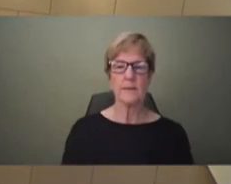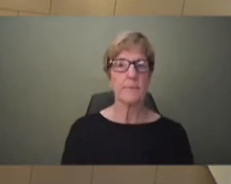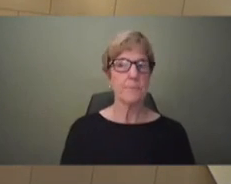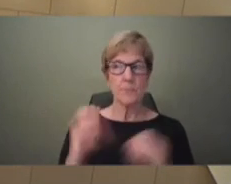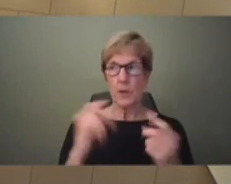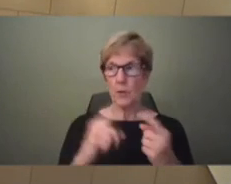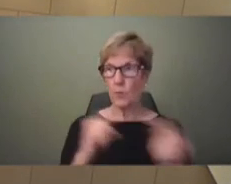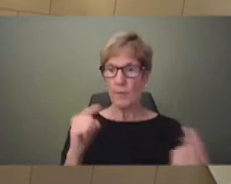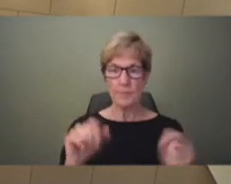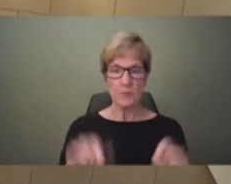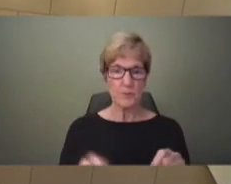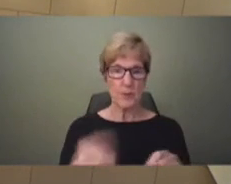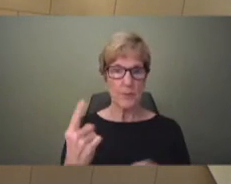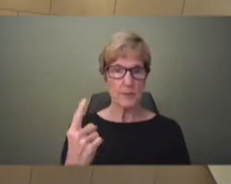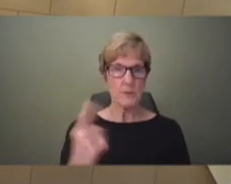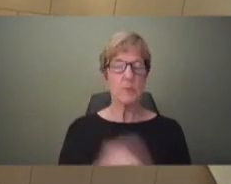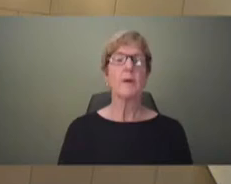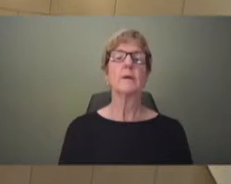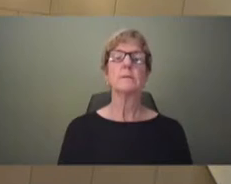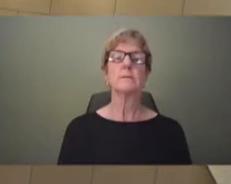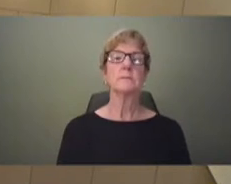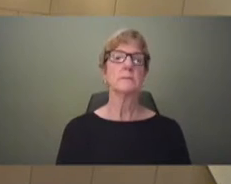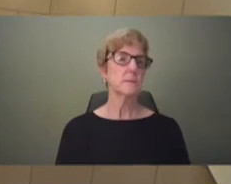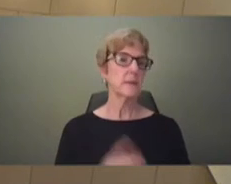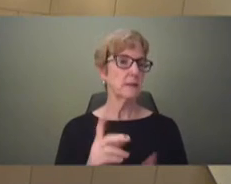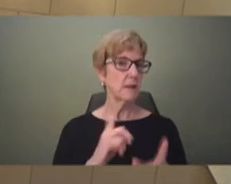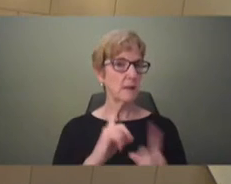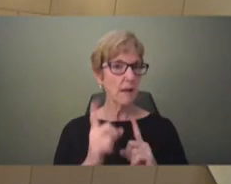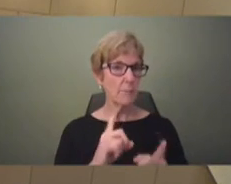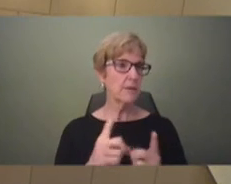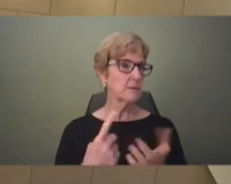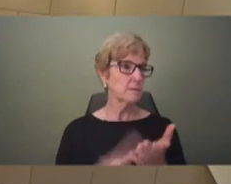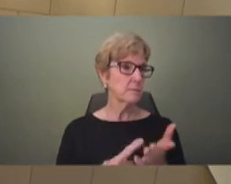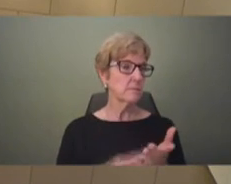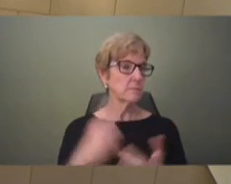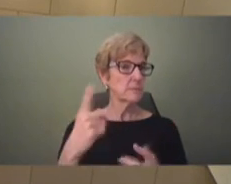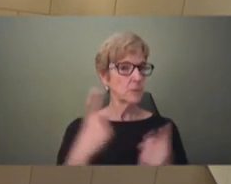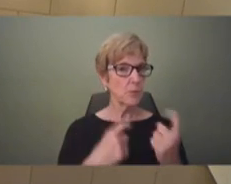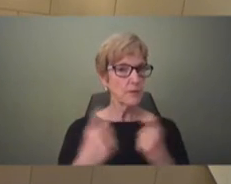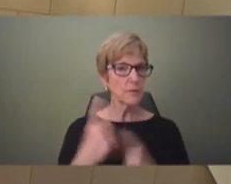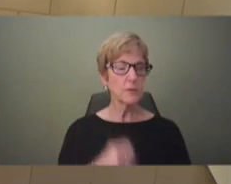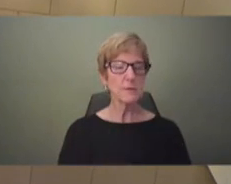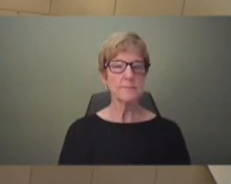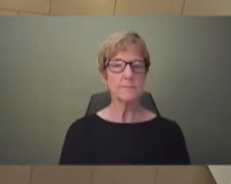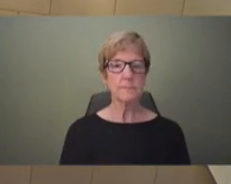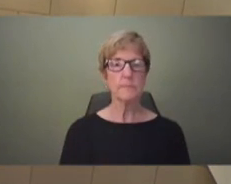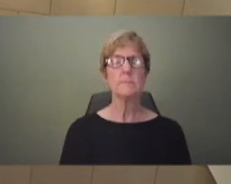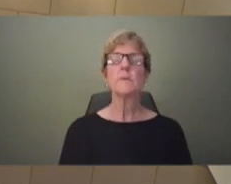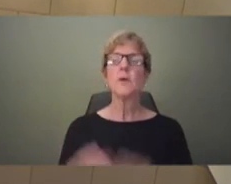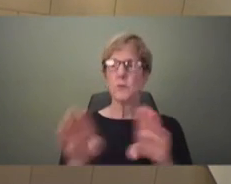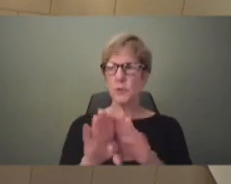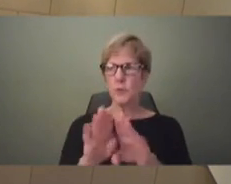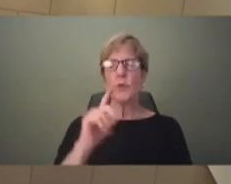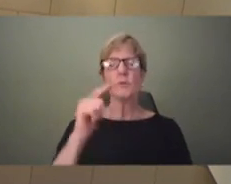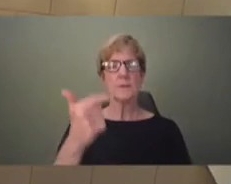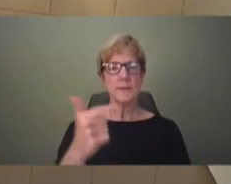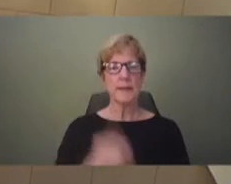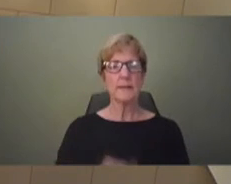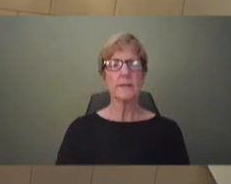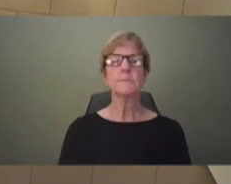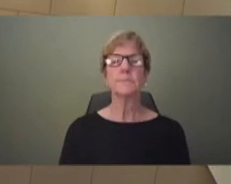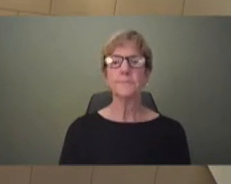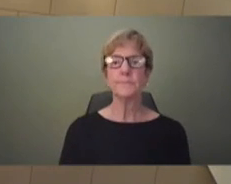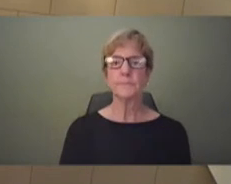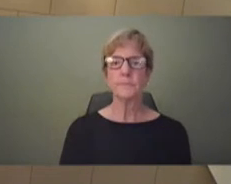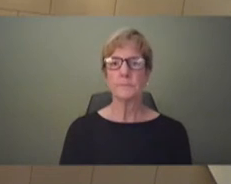on this one um uh any comments or question from to close second motions we made in properly second any